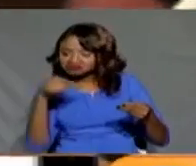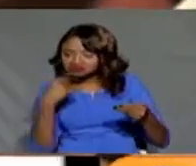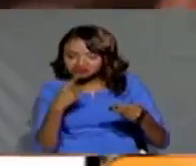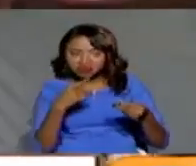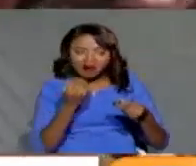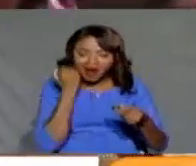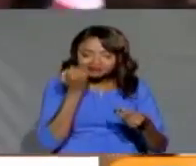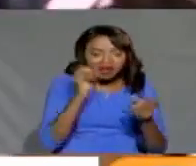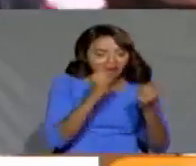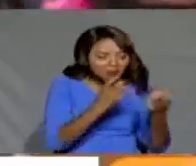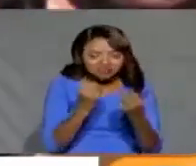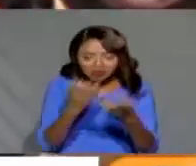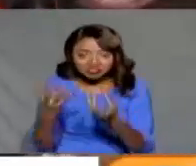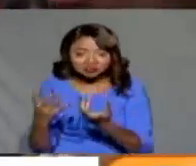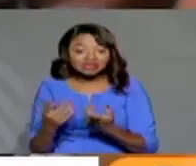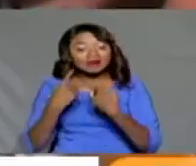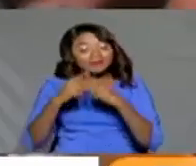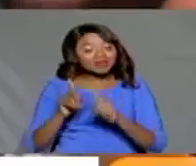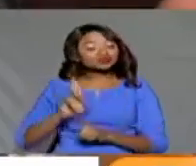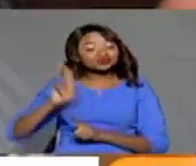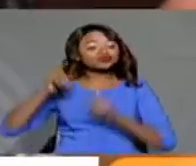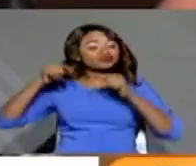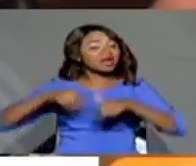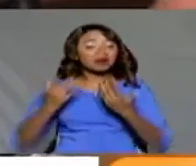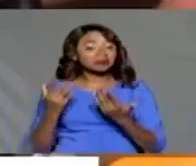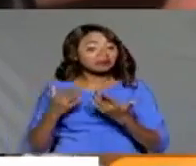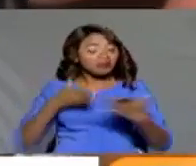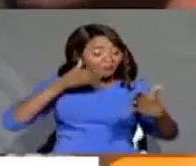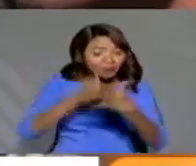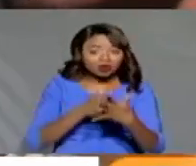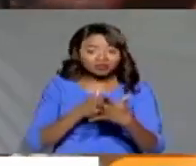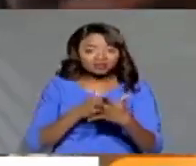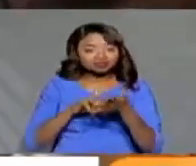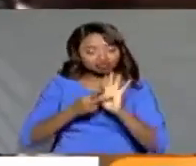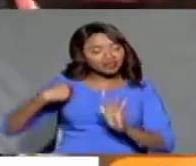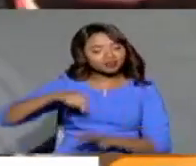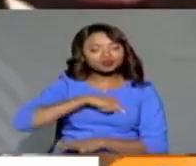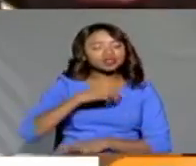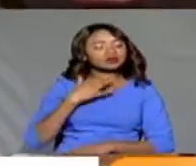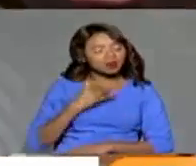sababu president amesimamisha kwa kafla, sisi kama waathiriwa tunataka tulipwe